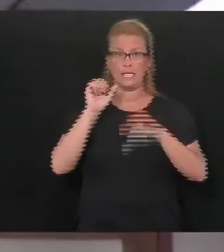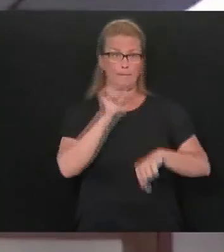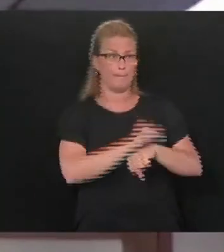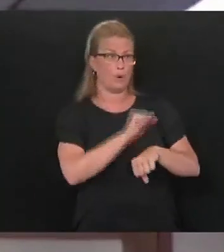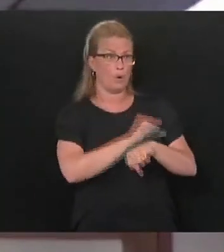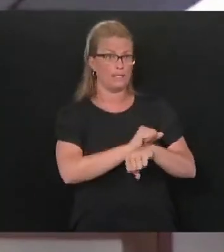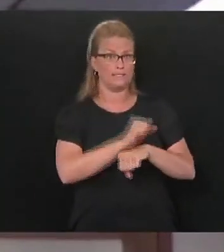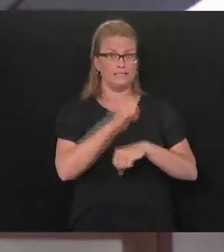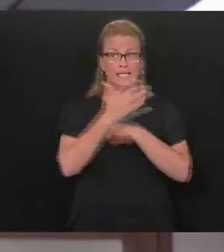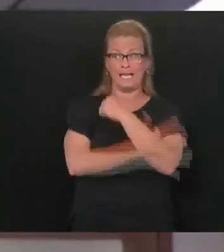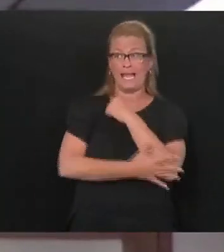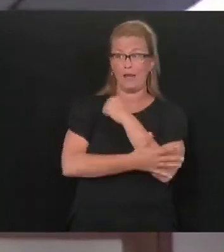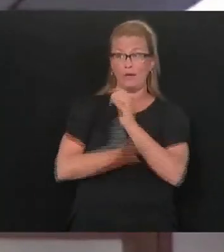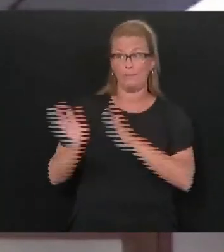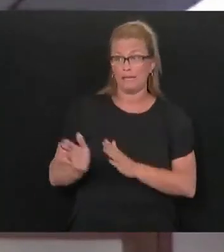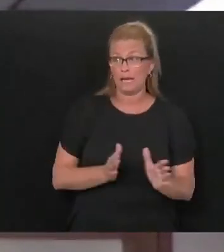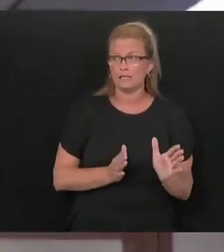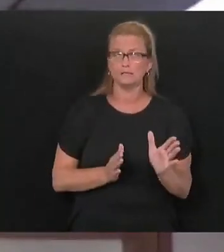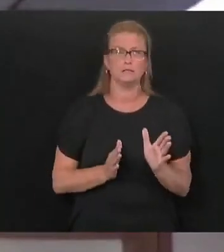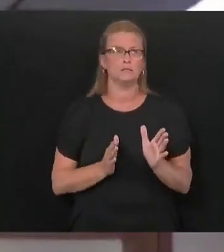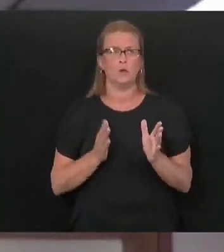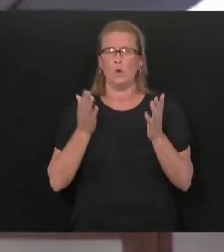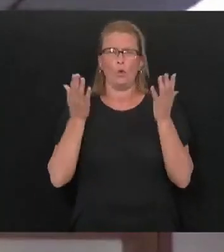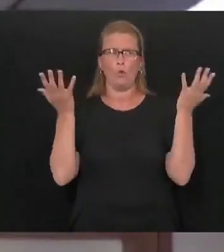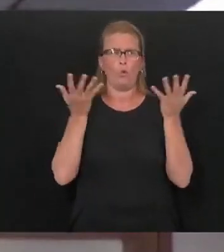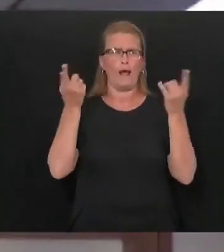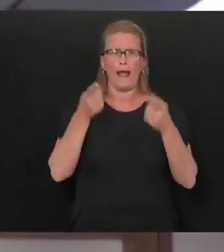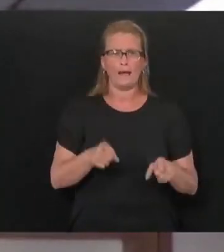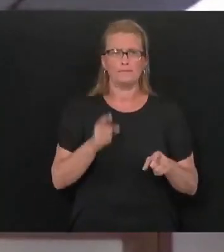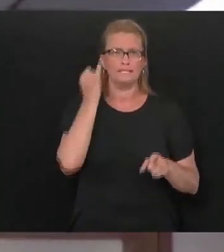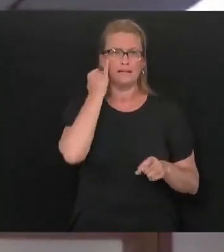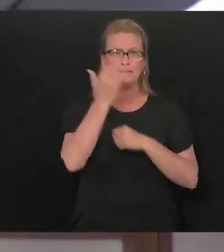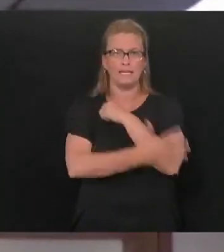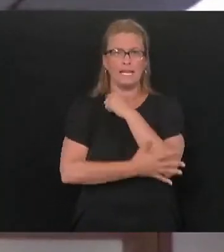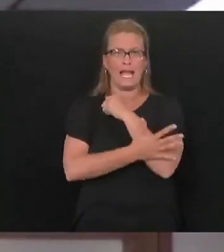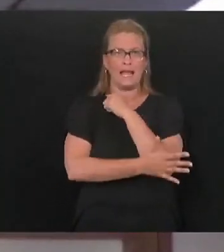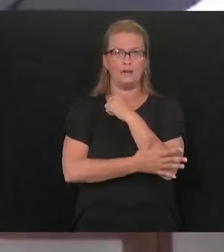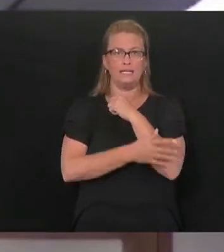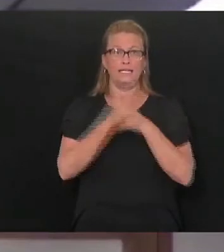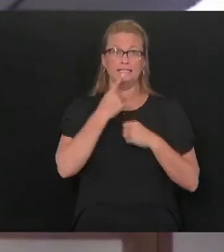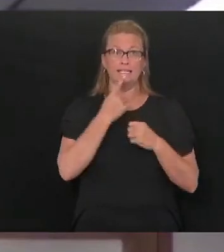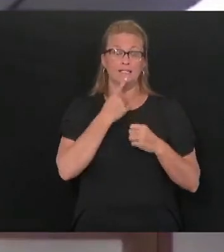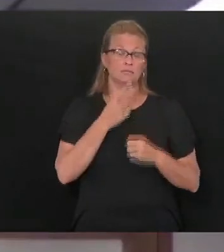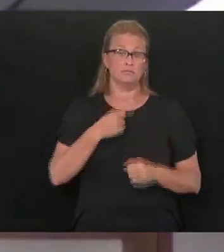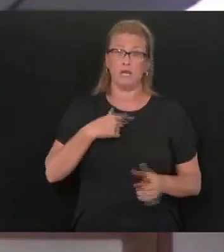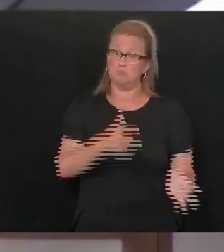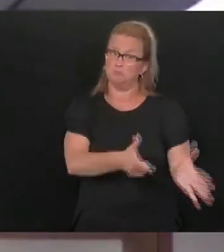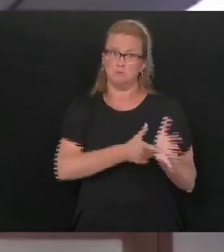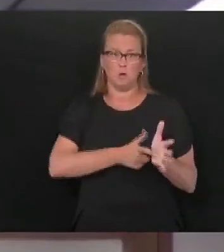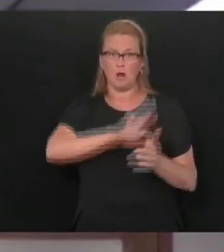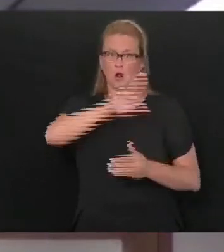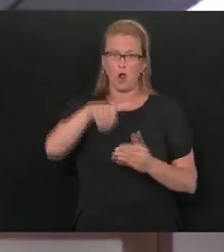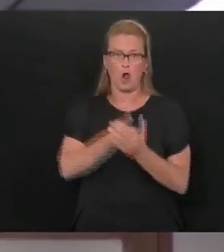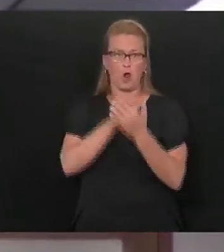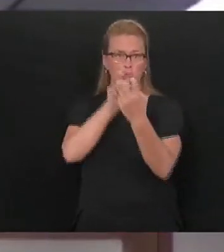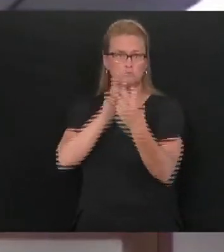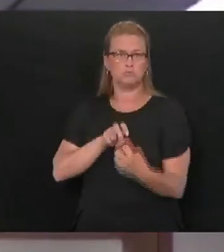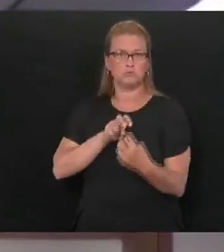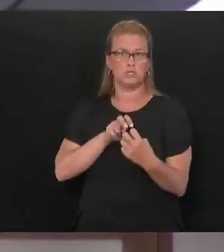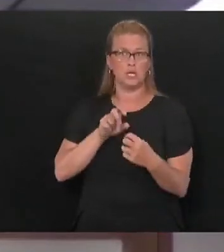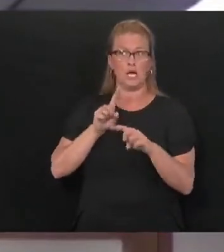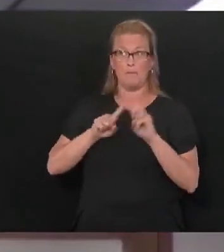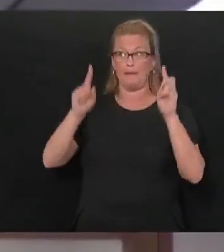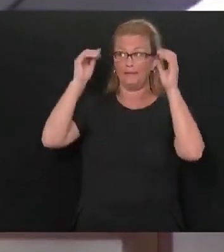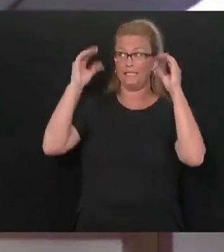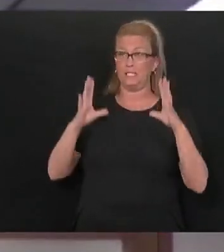county plan? What happens if the county decides that we're going to have all in-person school, but all or the majority of the teachers say that